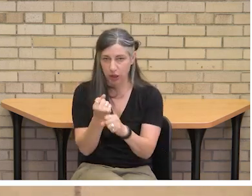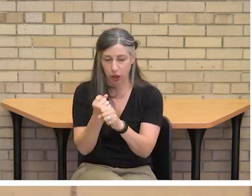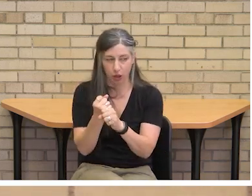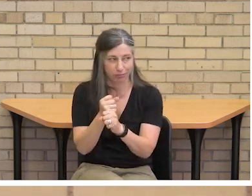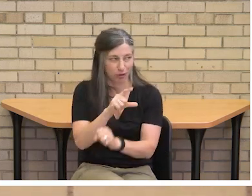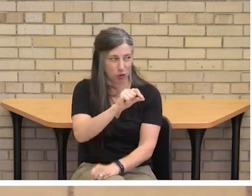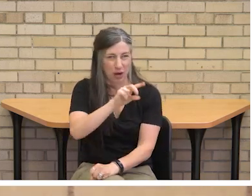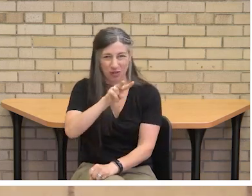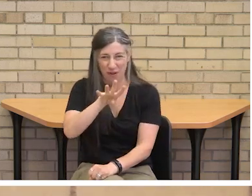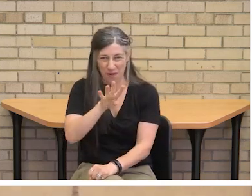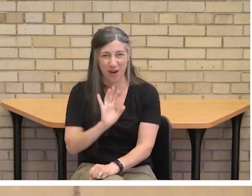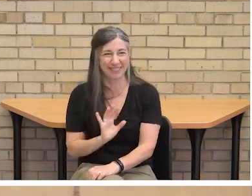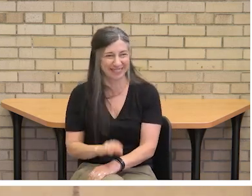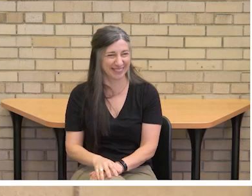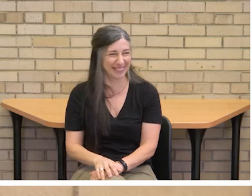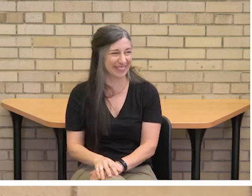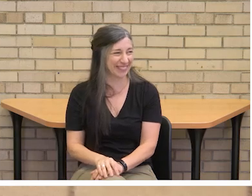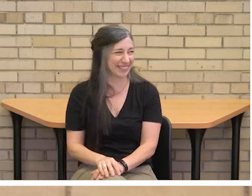year.